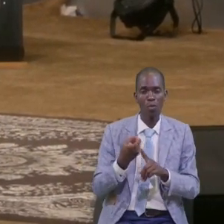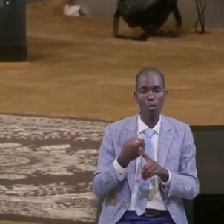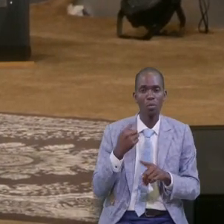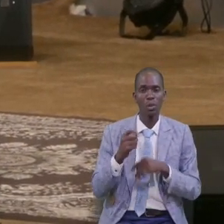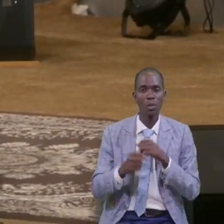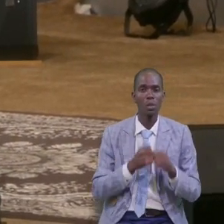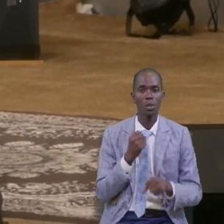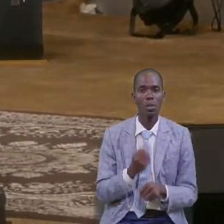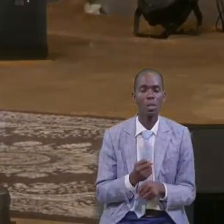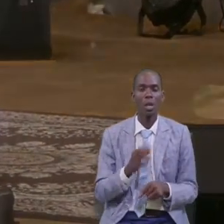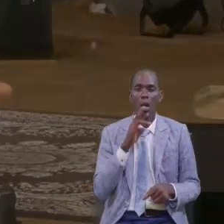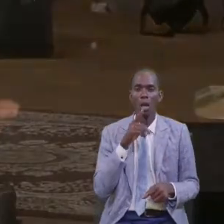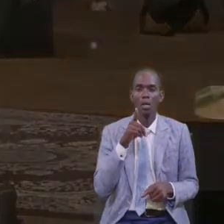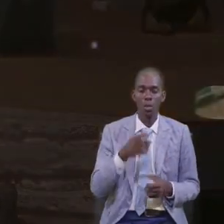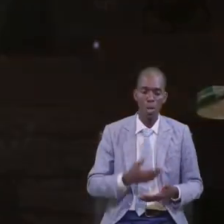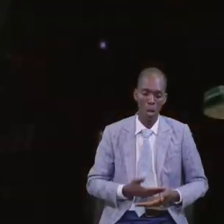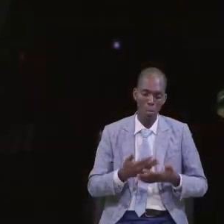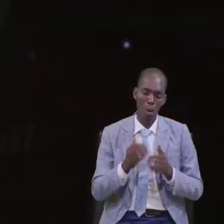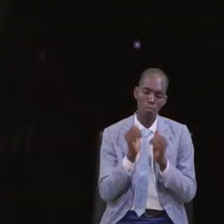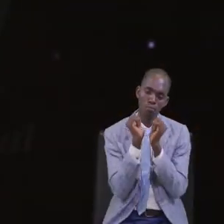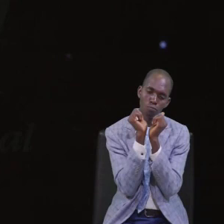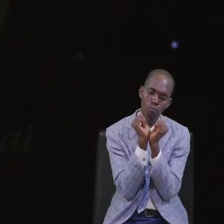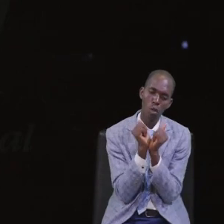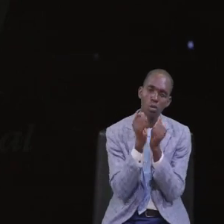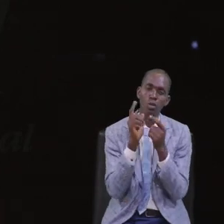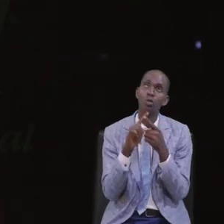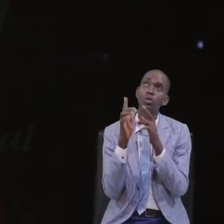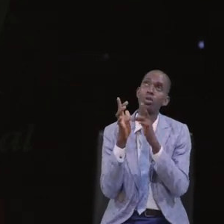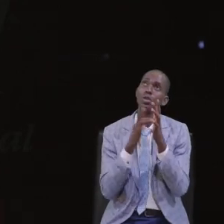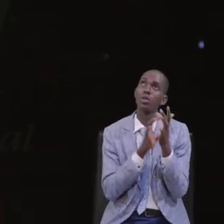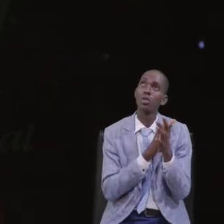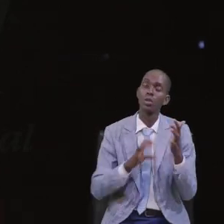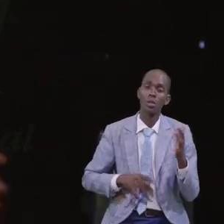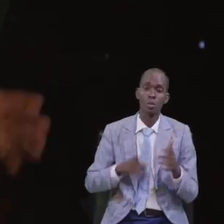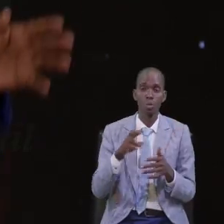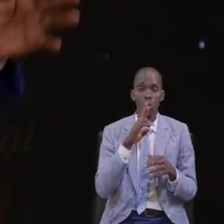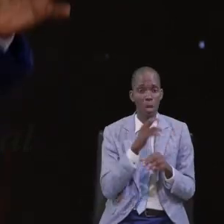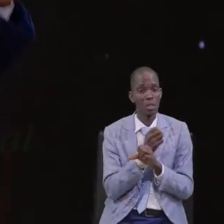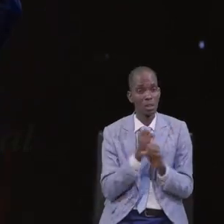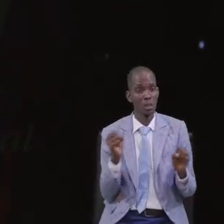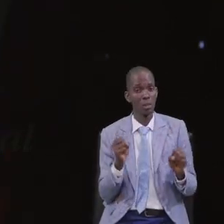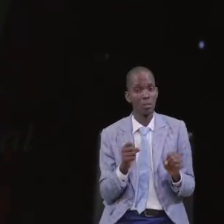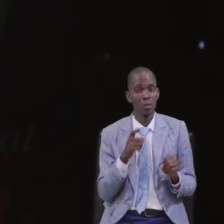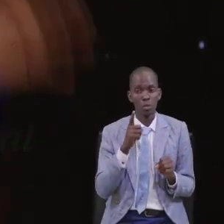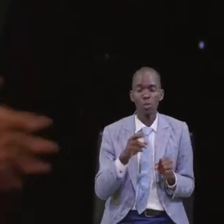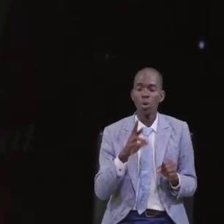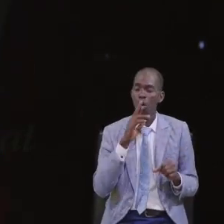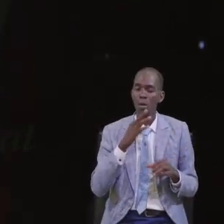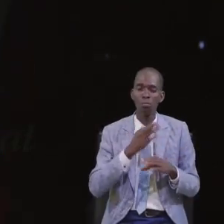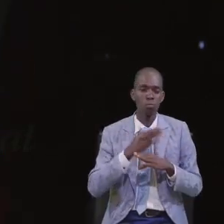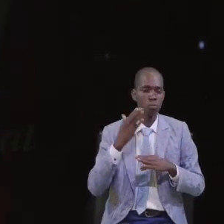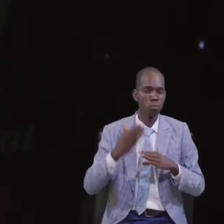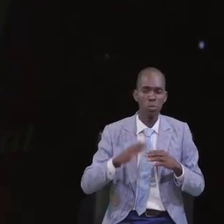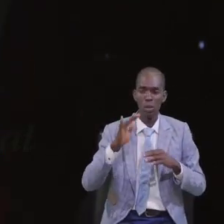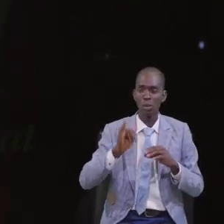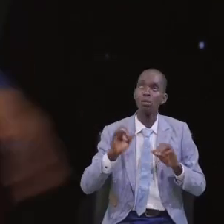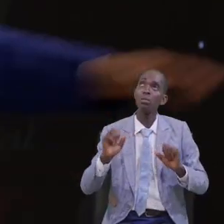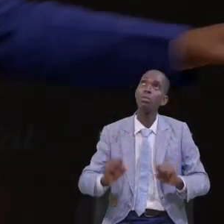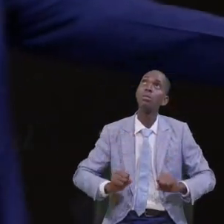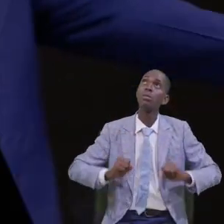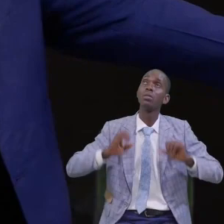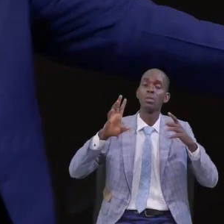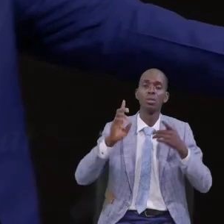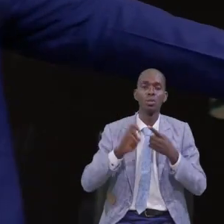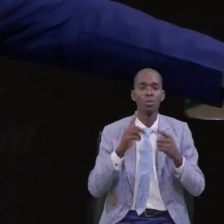bond slave of Jesus Christ? You are saved. You are absolutely surrendered unto the